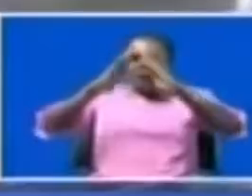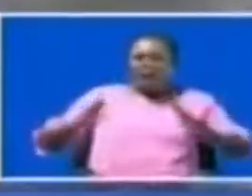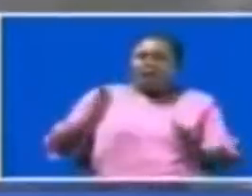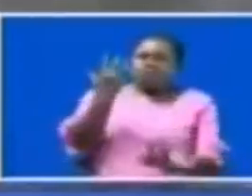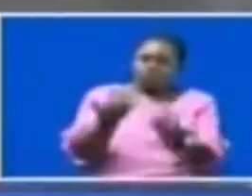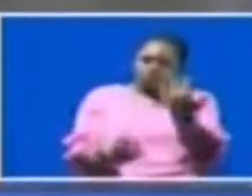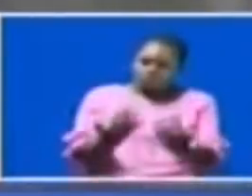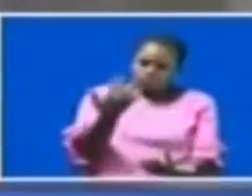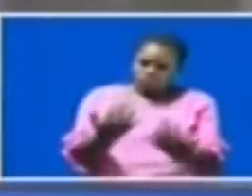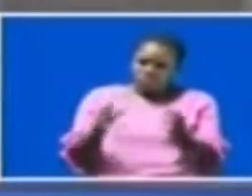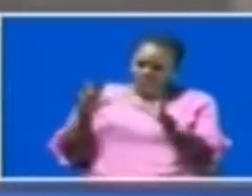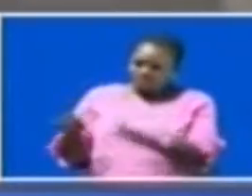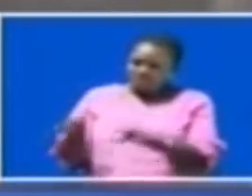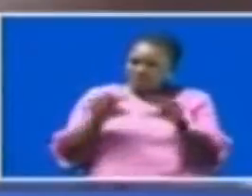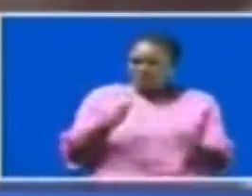down.